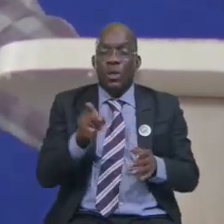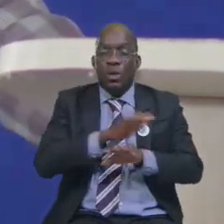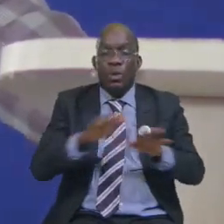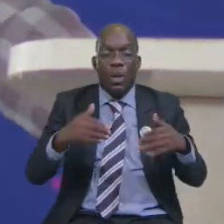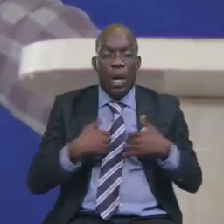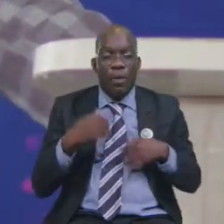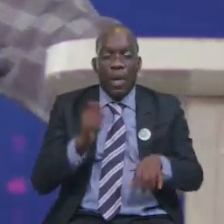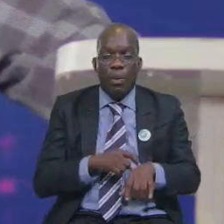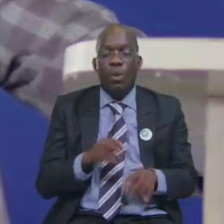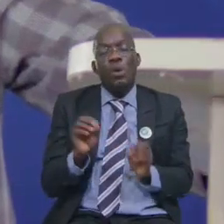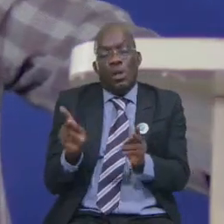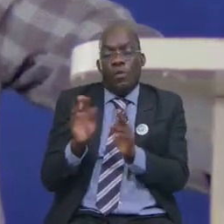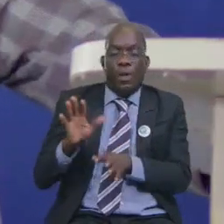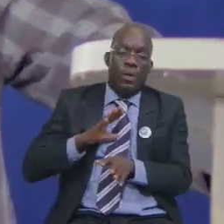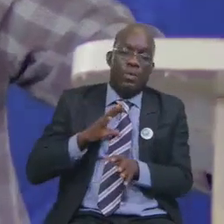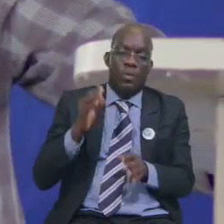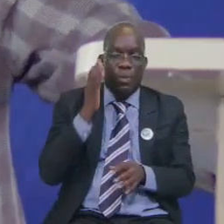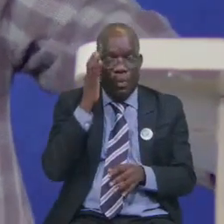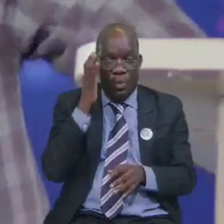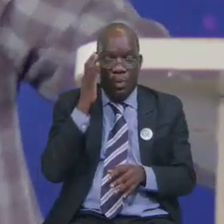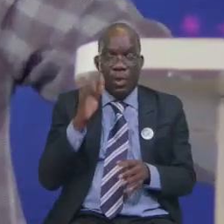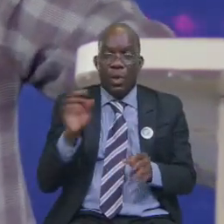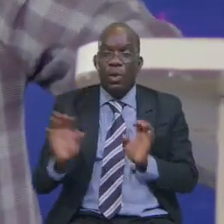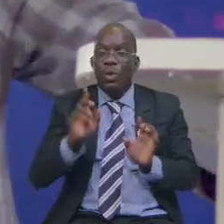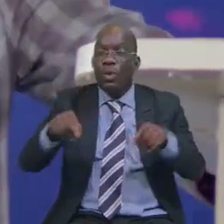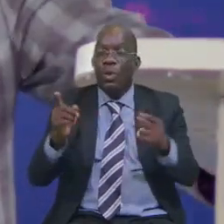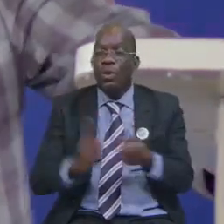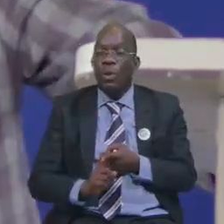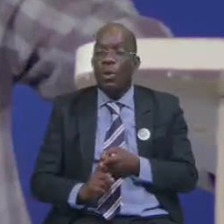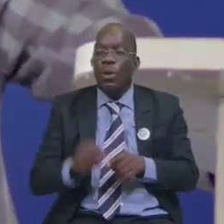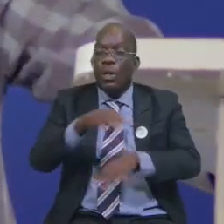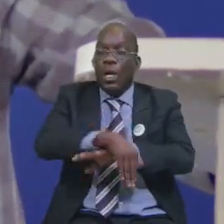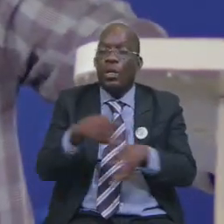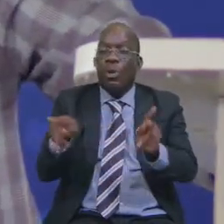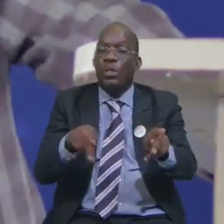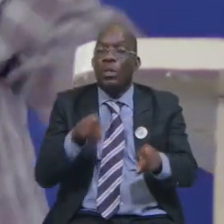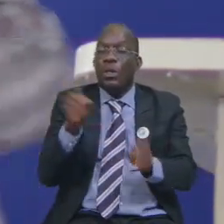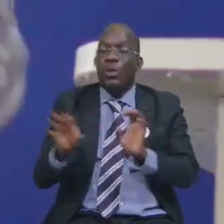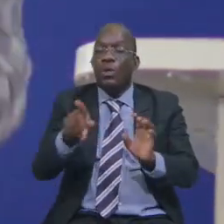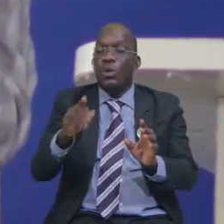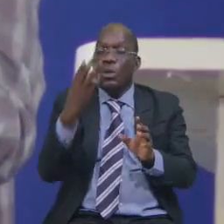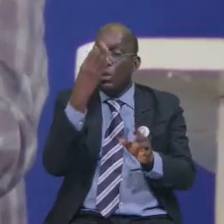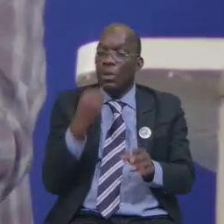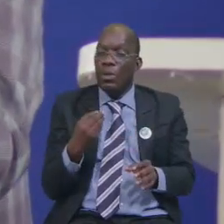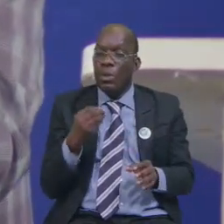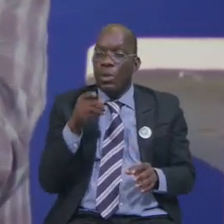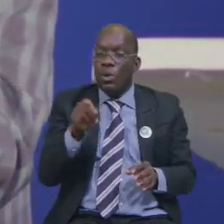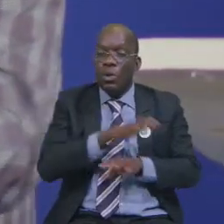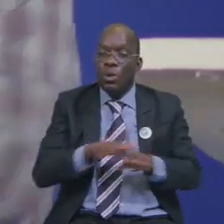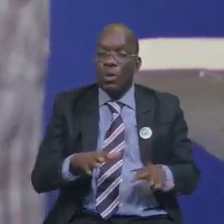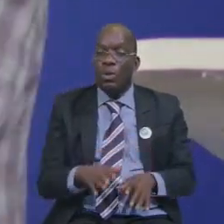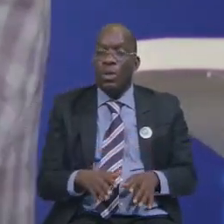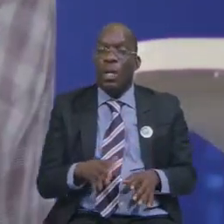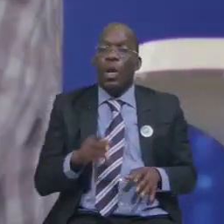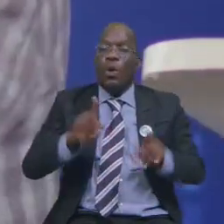us. That's not his business. Did you go to a nightclub? Did you sleep all through the night? Did you check up in the